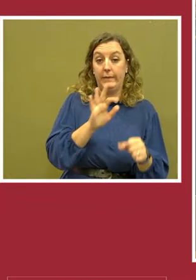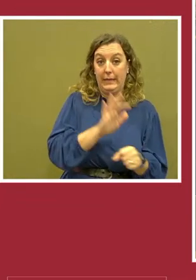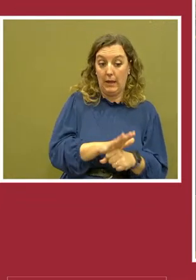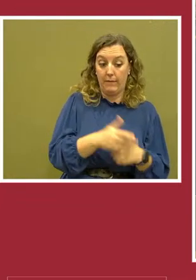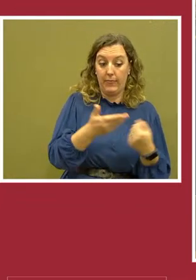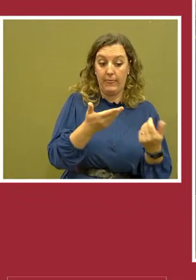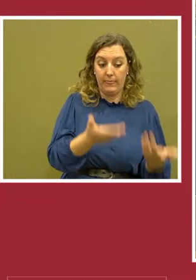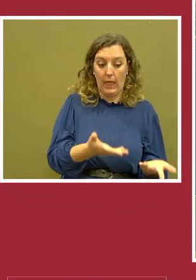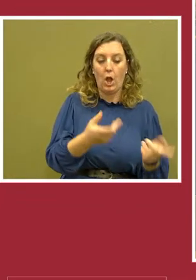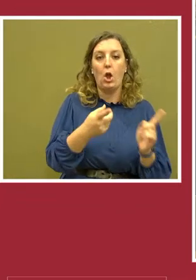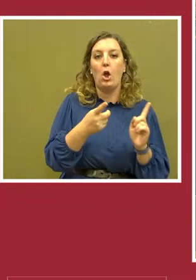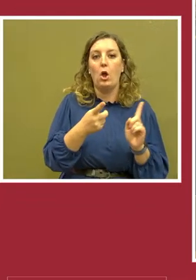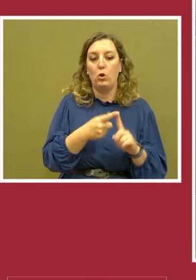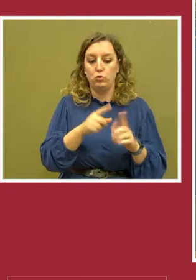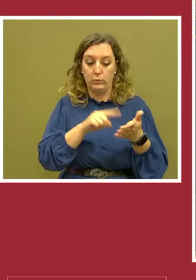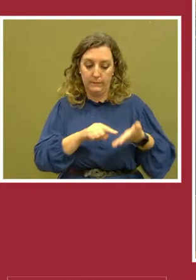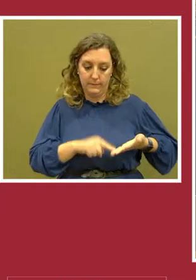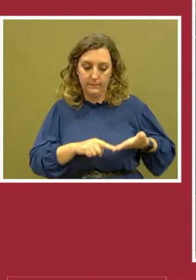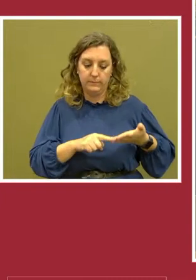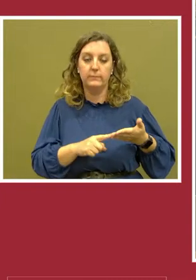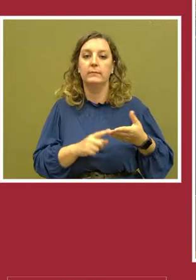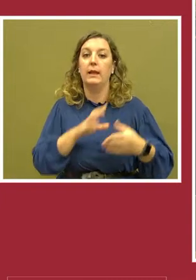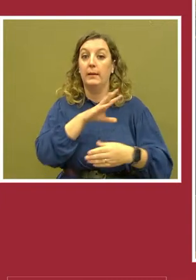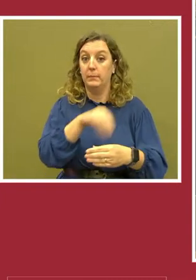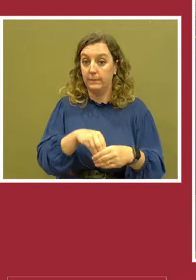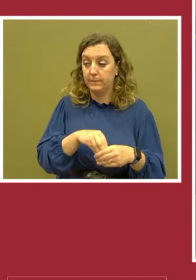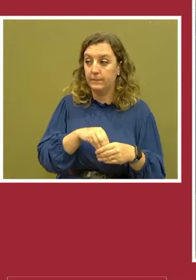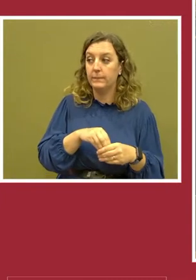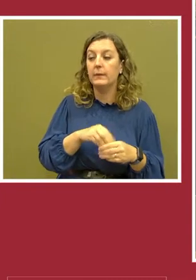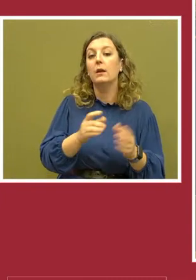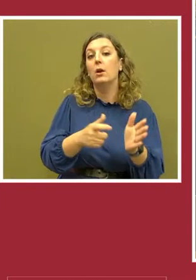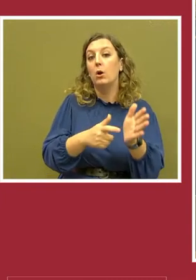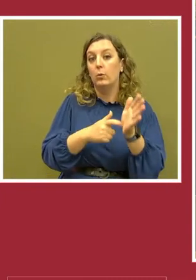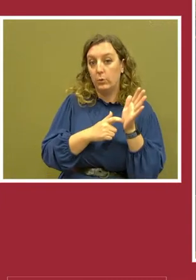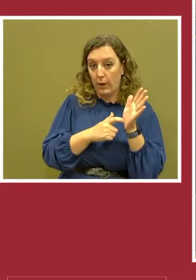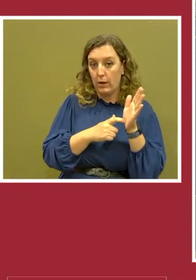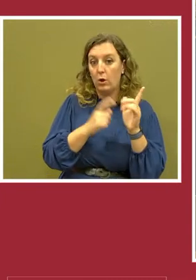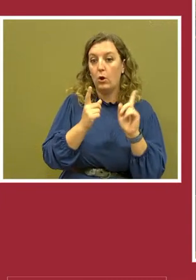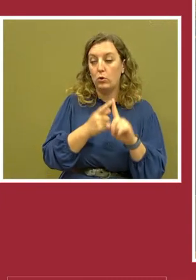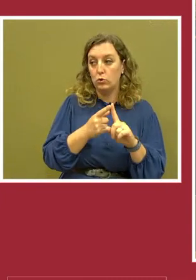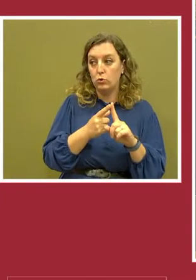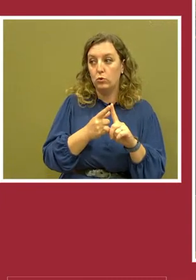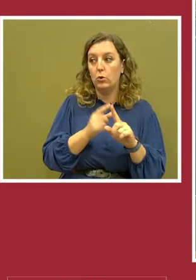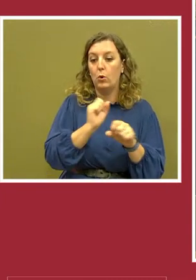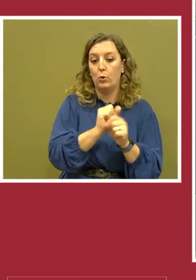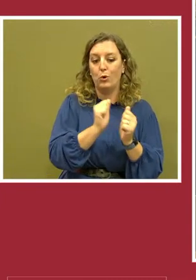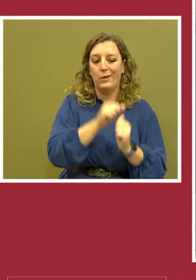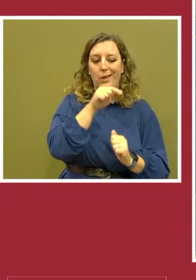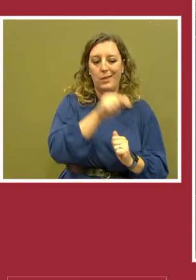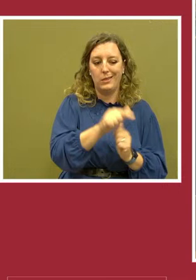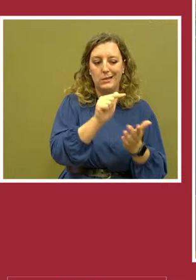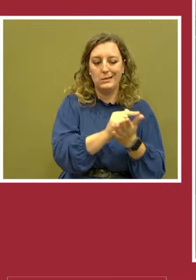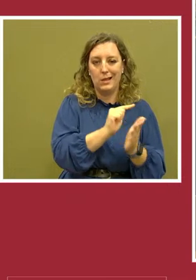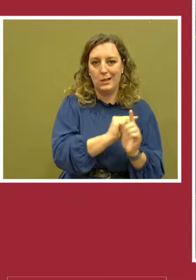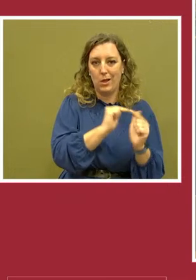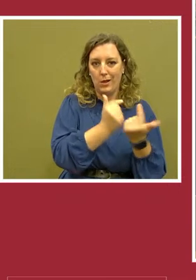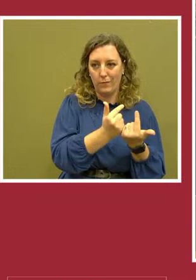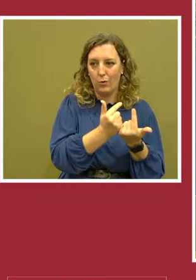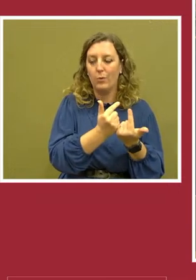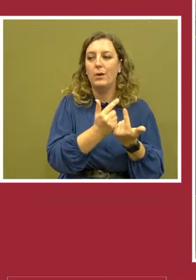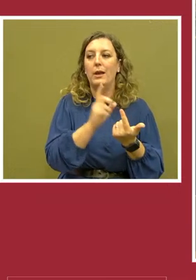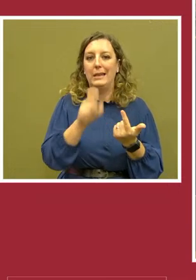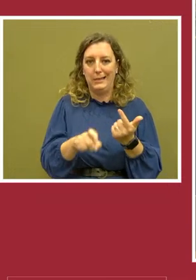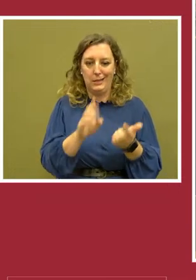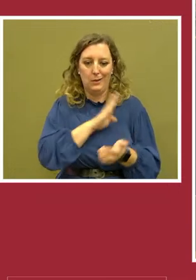there to investigate and be a part of. It is required to partner with this law firm that we have board approval at this time. We